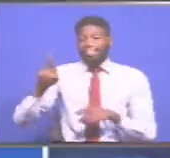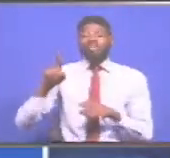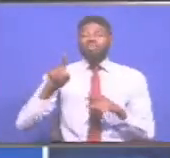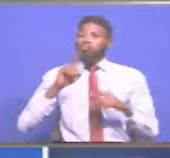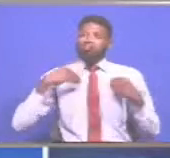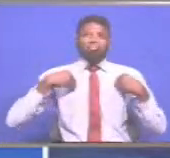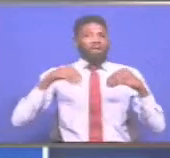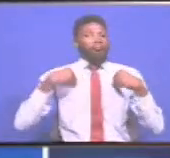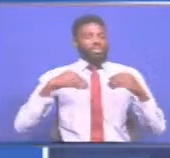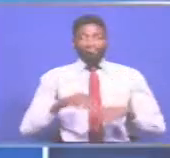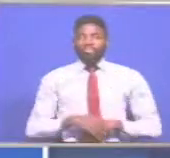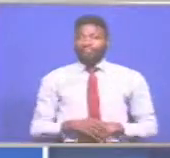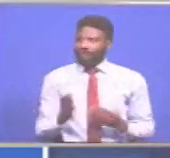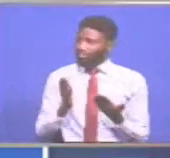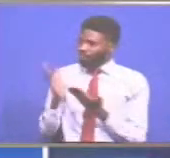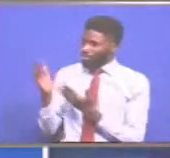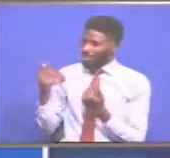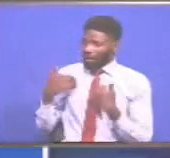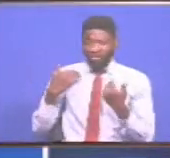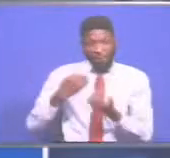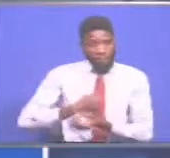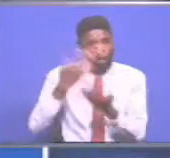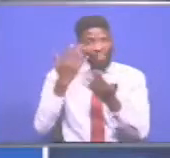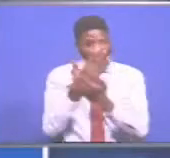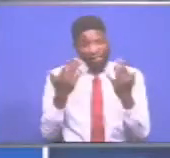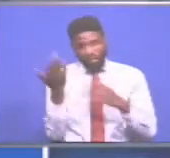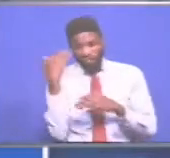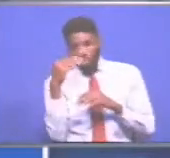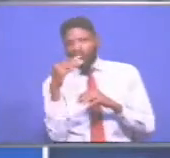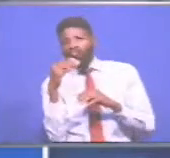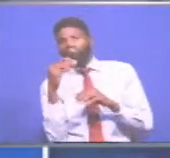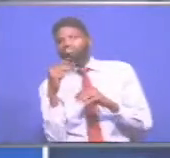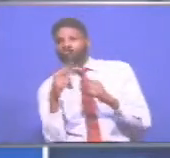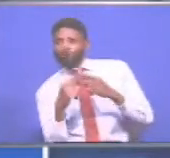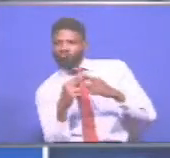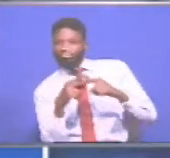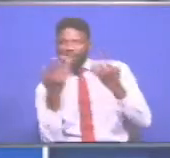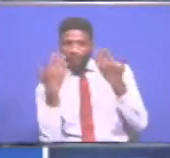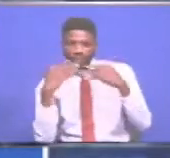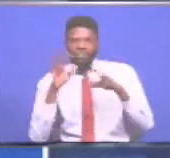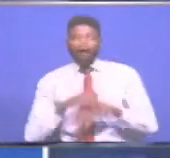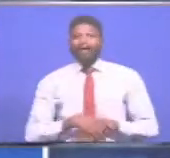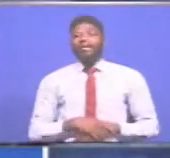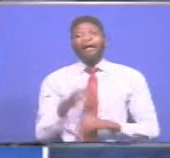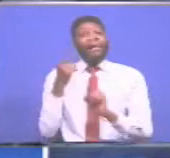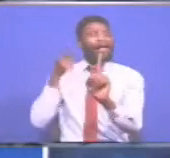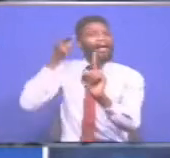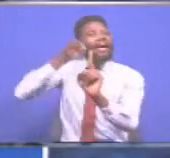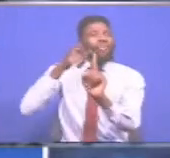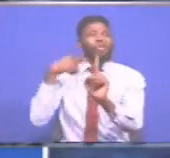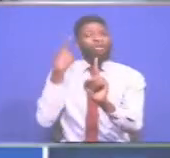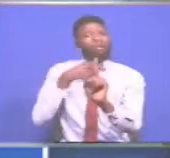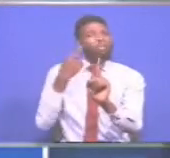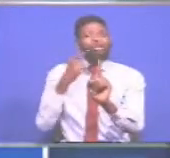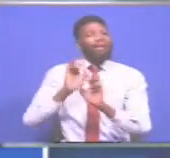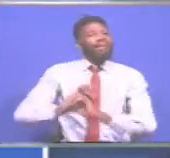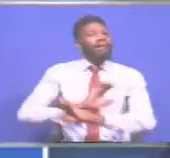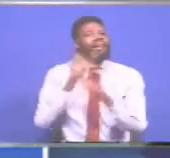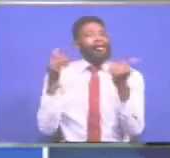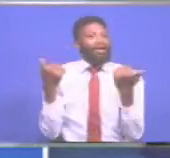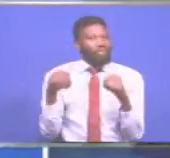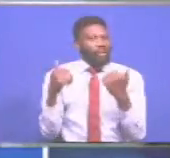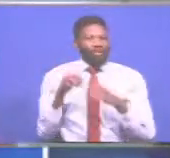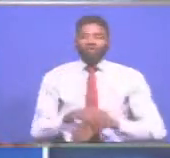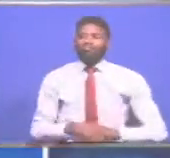improvised explosive devices planted in the area. The exact target for Saturday's bloodshed is unclear. The blasts come against a backdrop